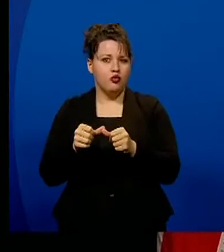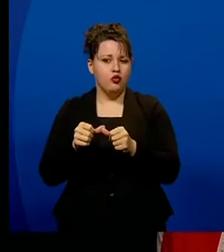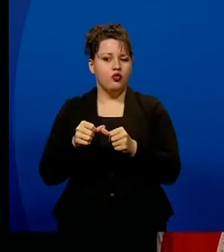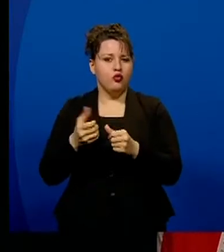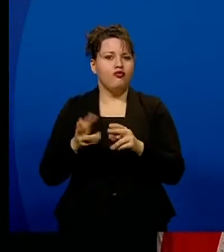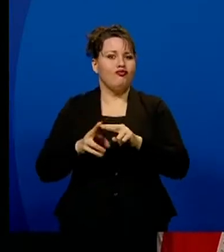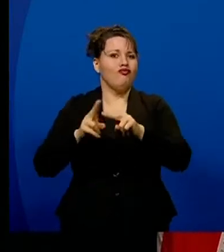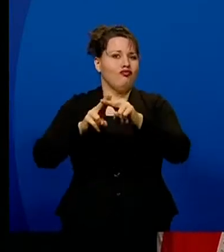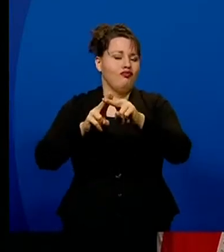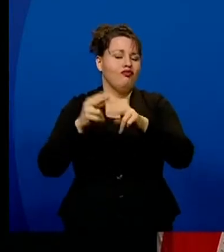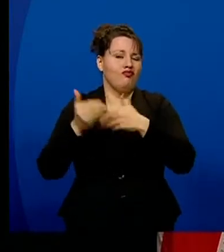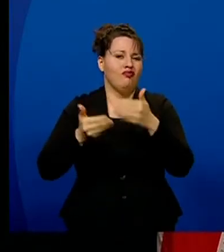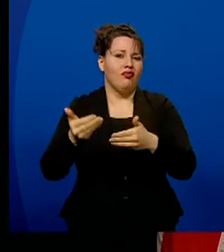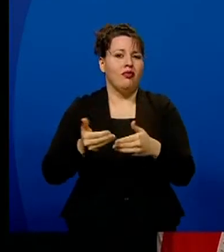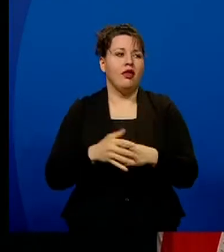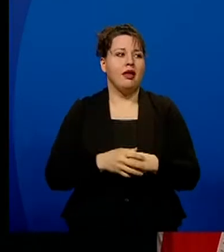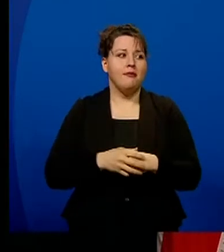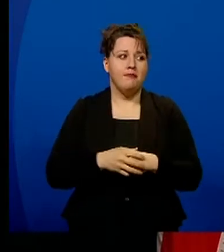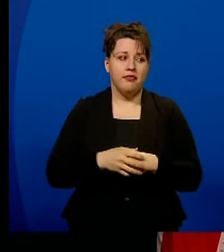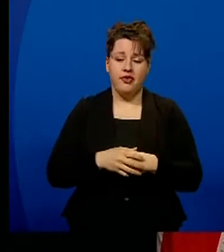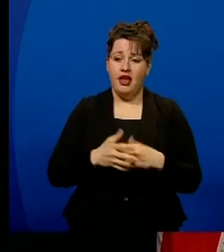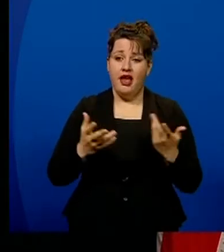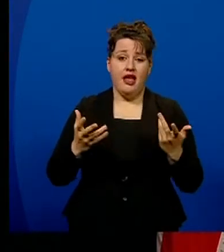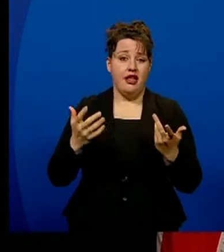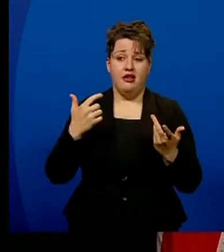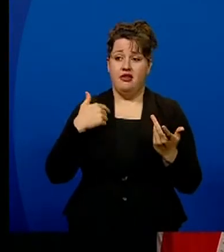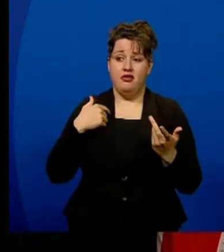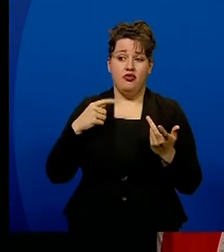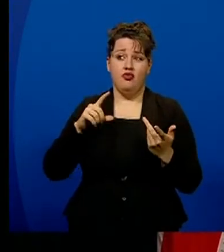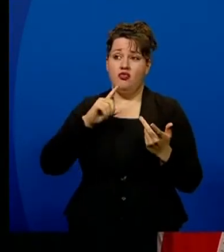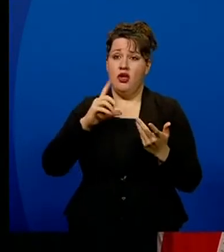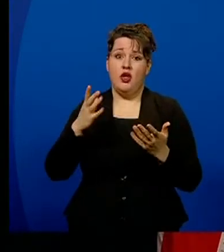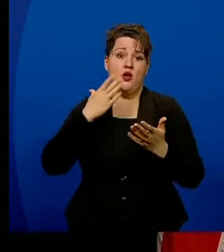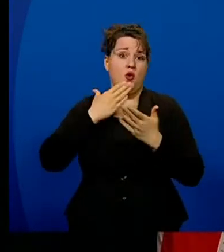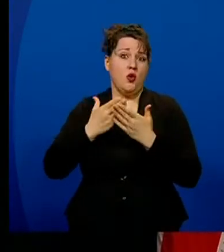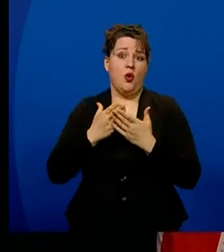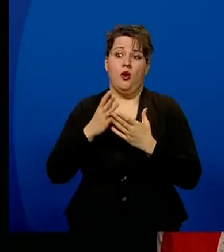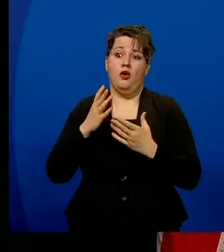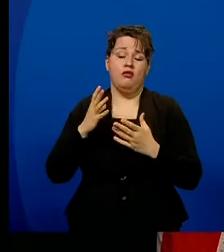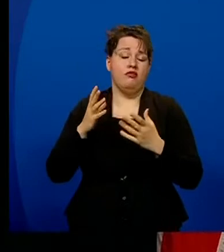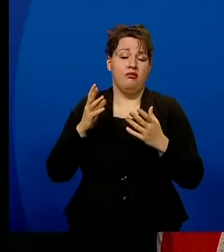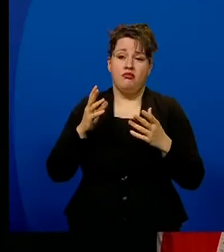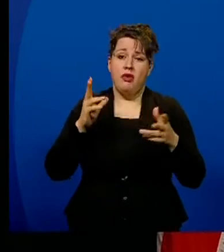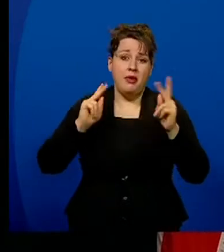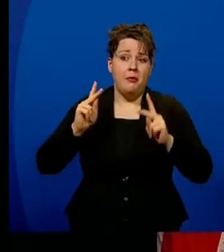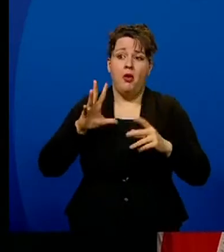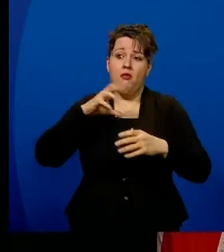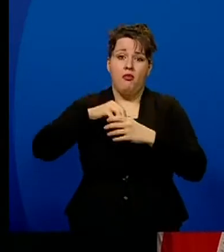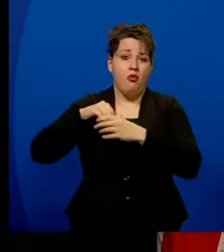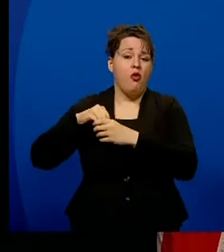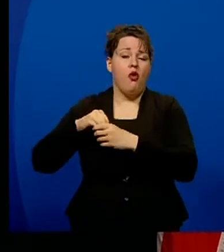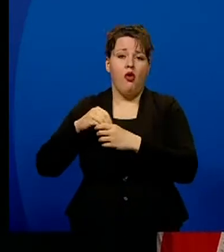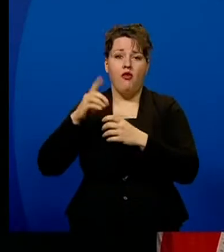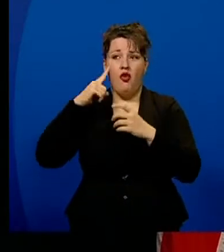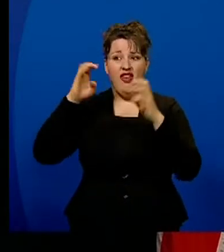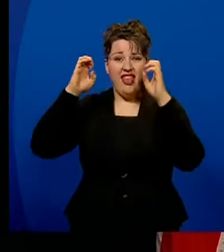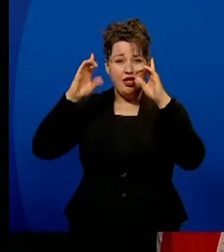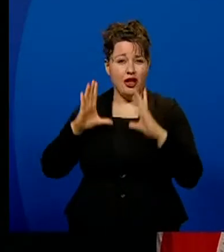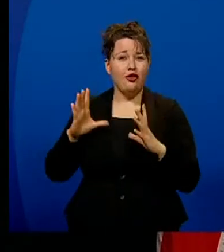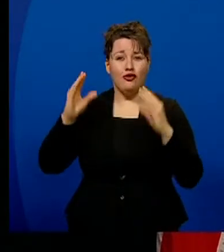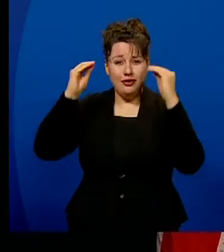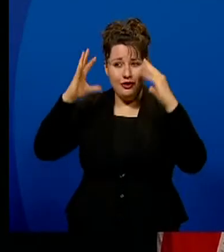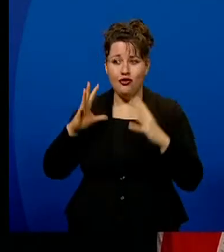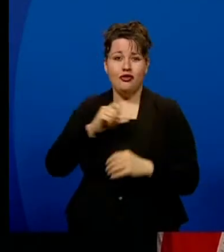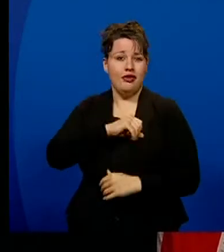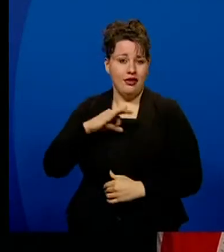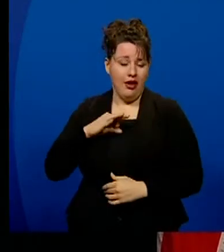move forward. Anecdotally, I'm hearing really good participation and uptake rate with our educators and staff.